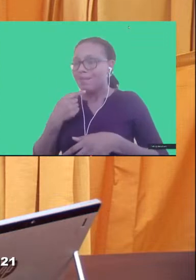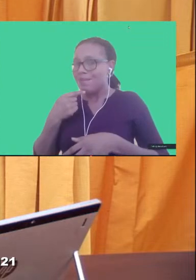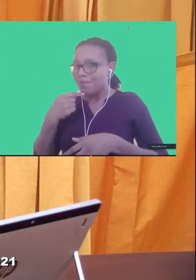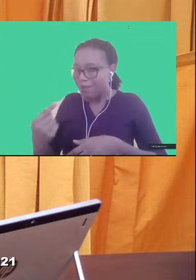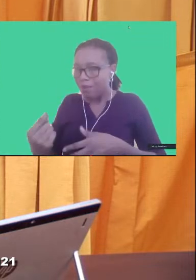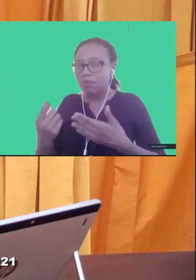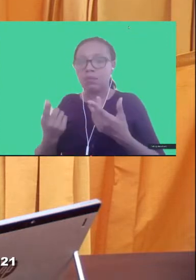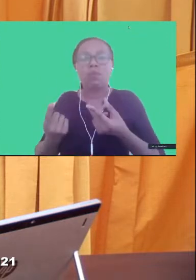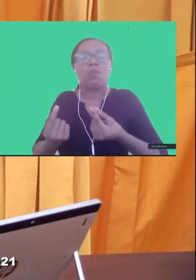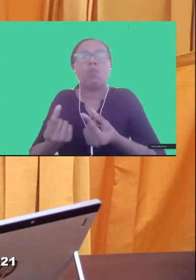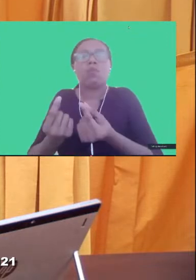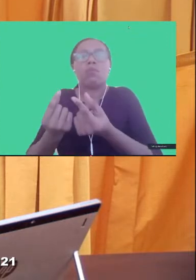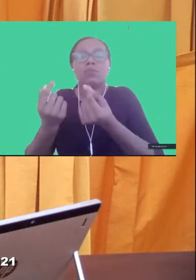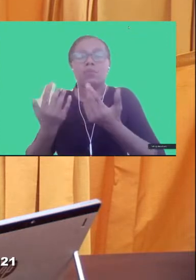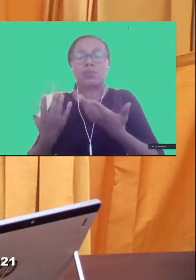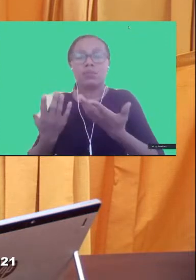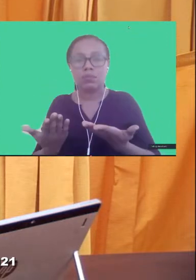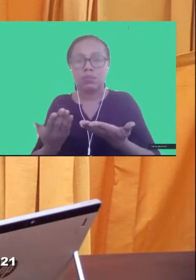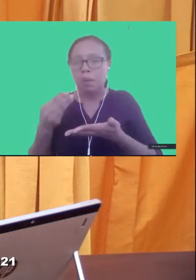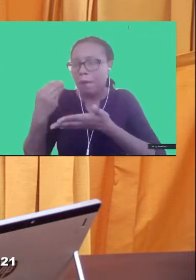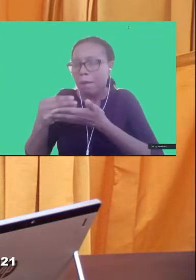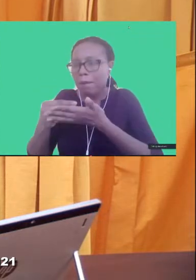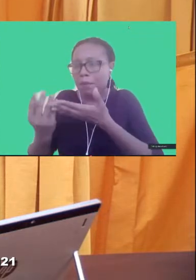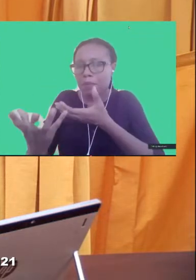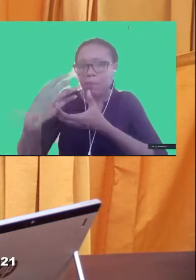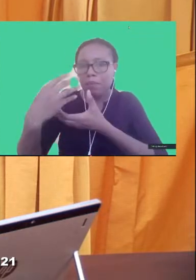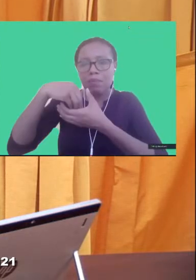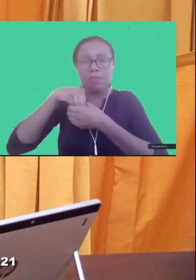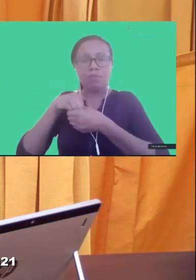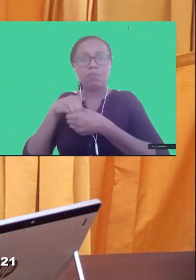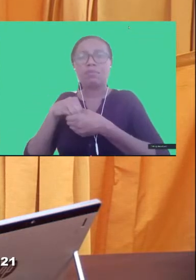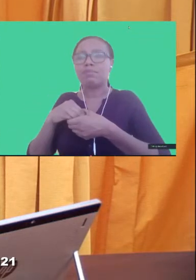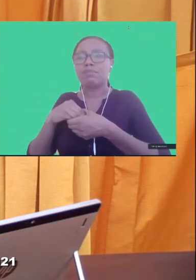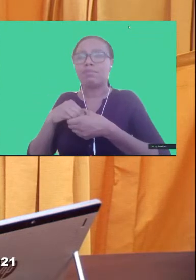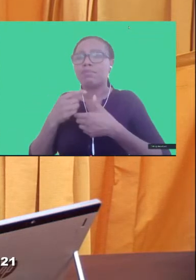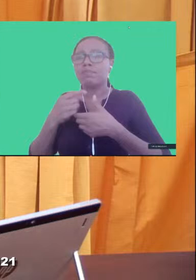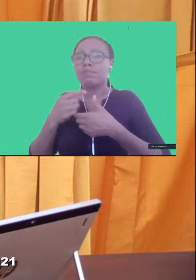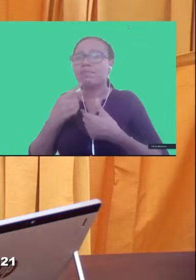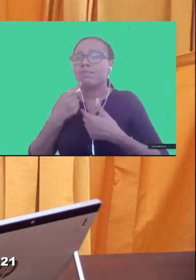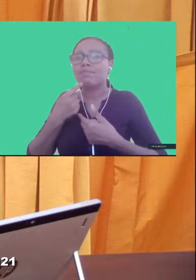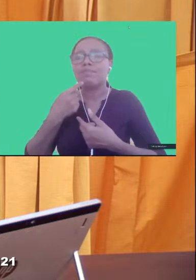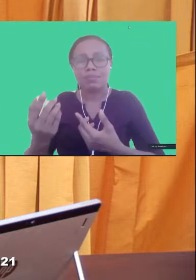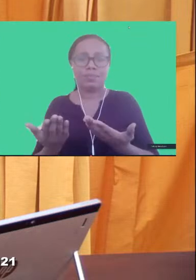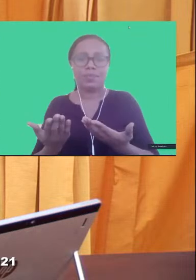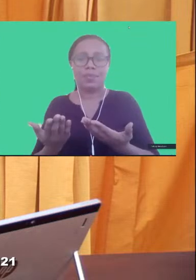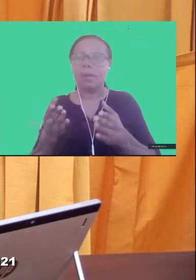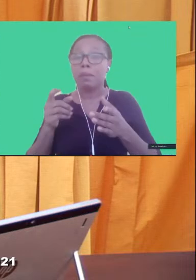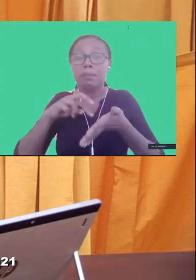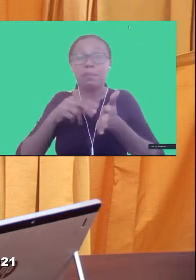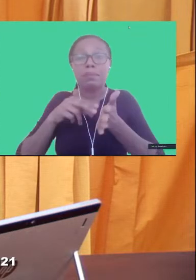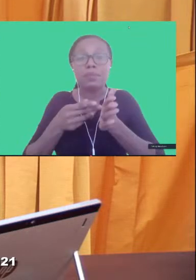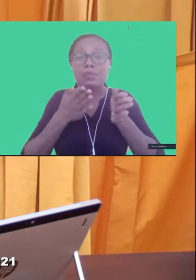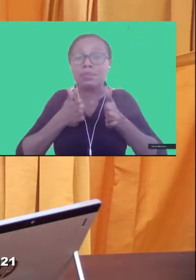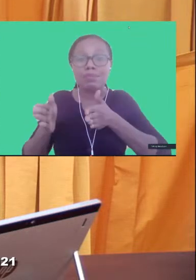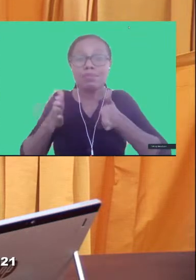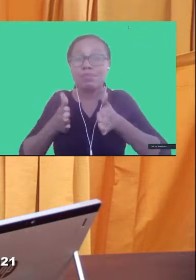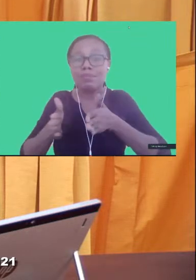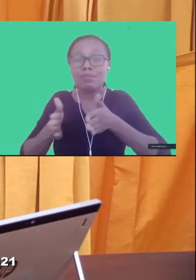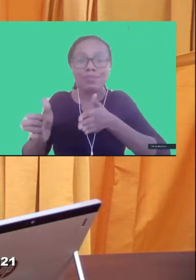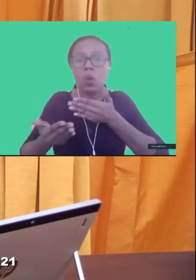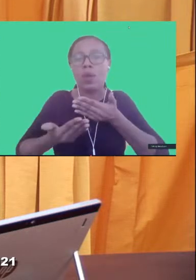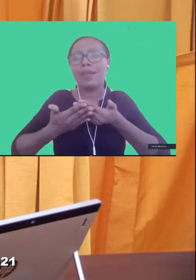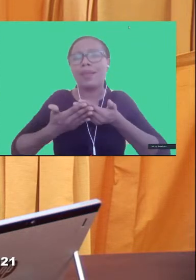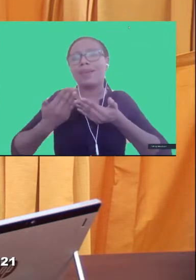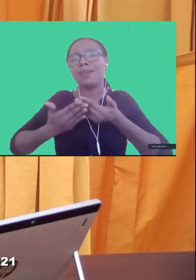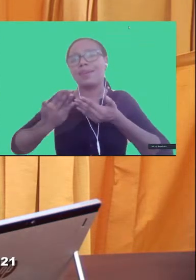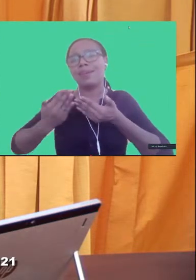planning then much easier to do. So apart from that, we've also looked